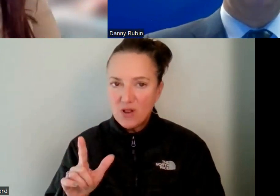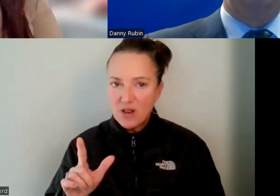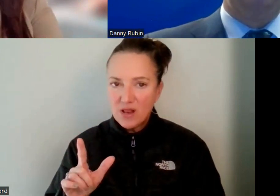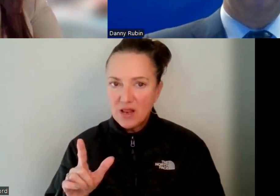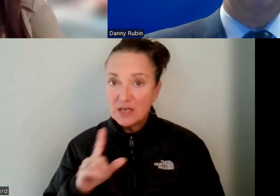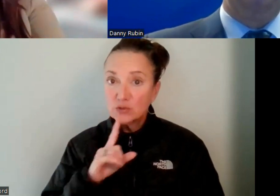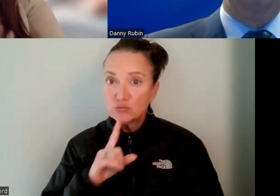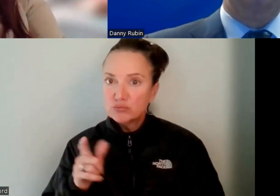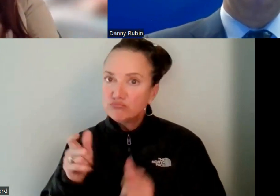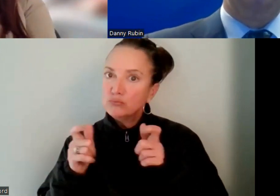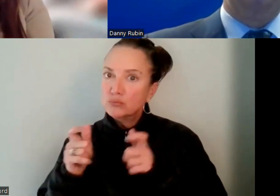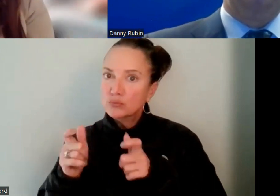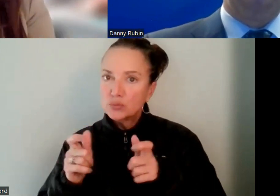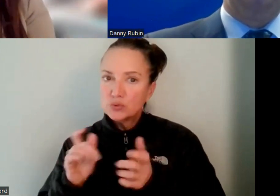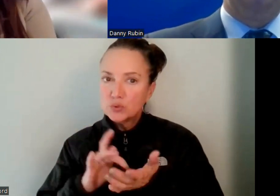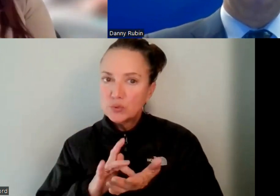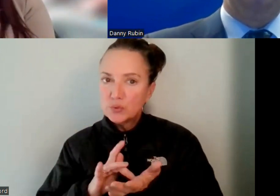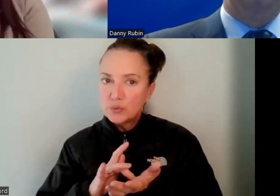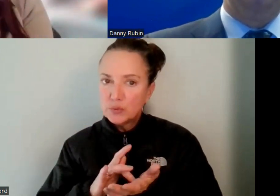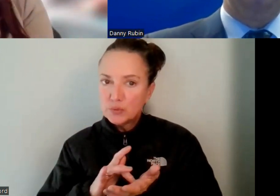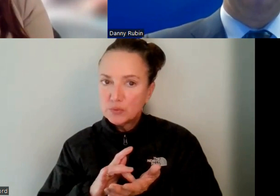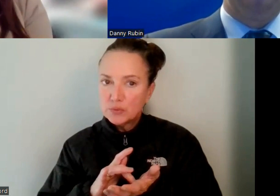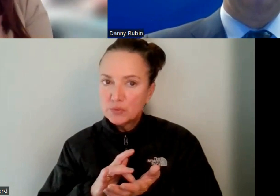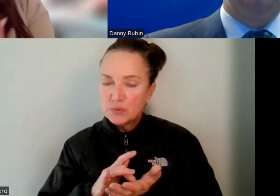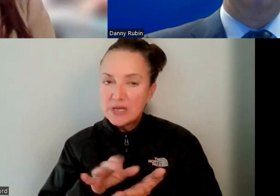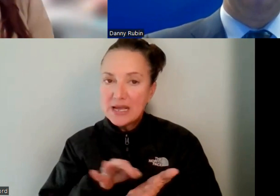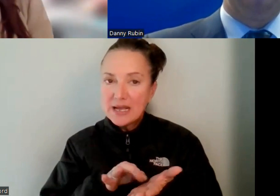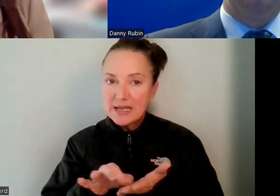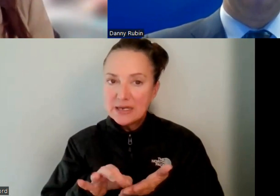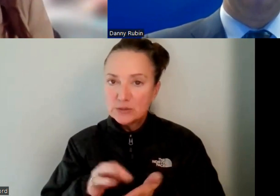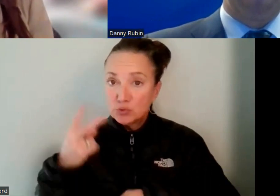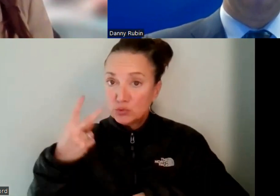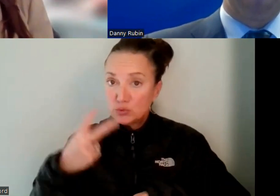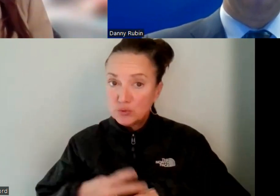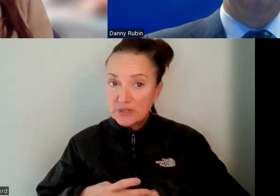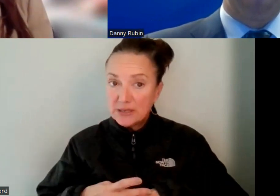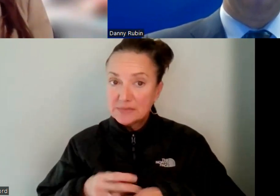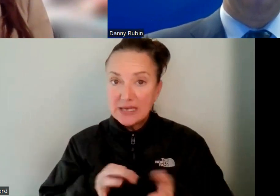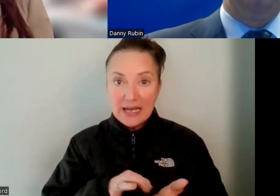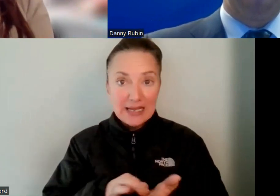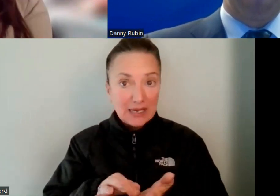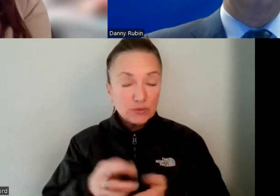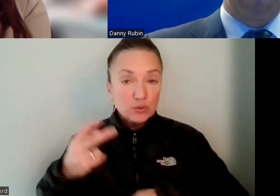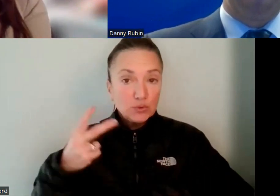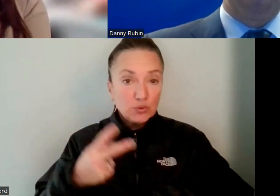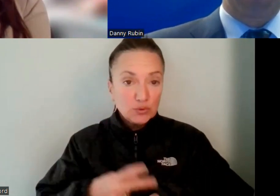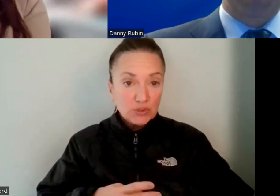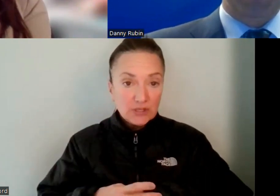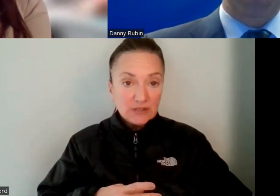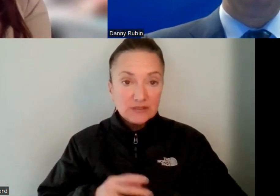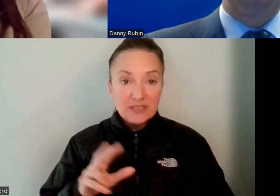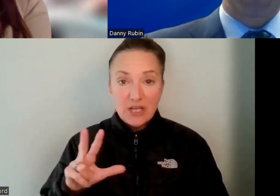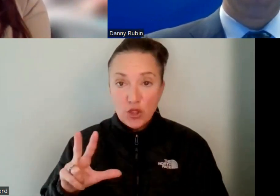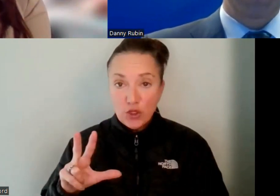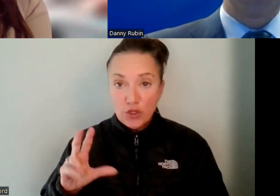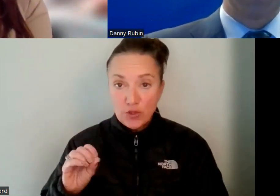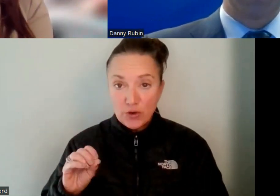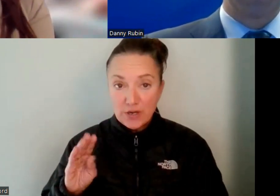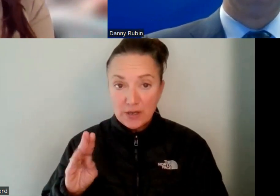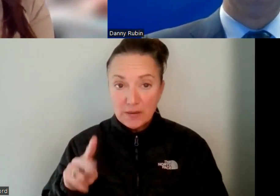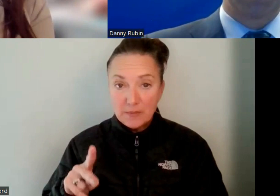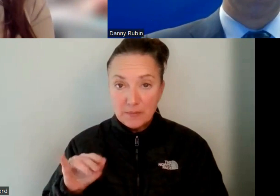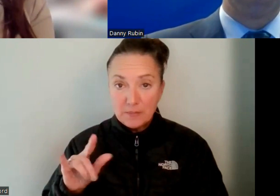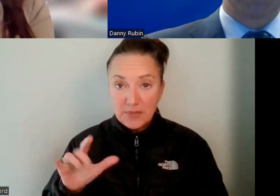control medication, and this was supposed to be counted twice, and I did count twice. Instead of 30 pills, I